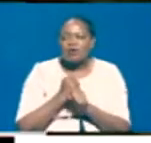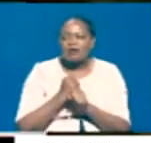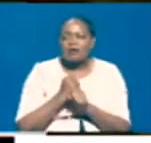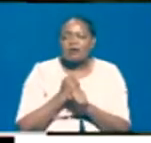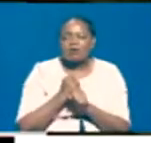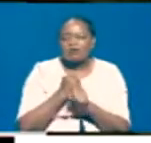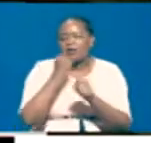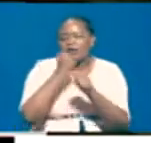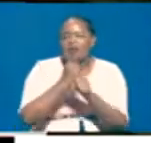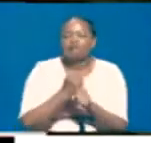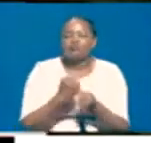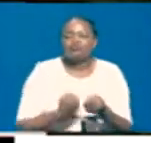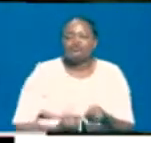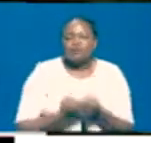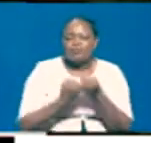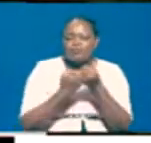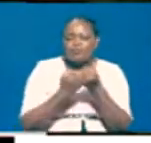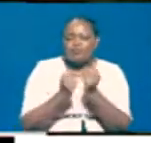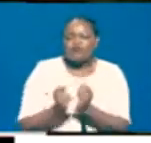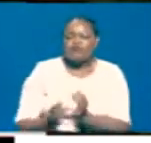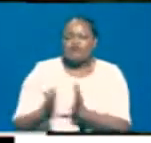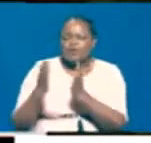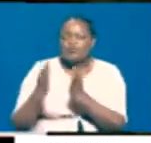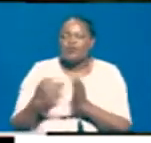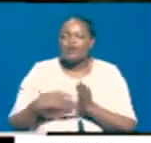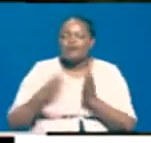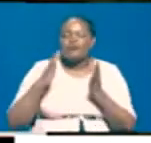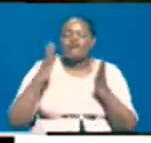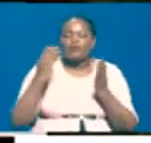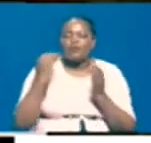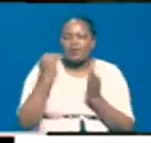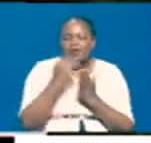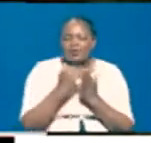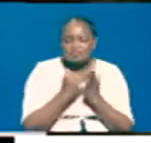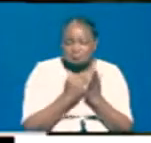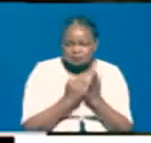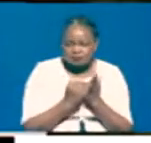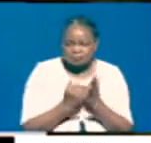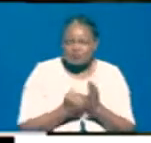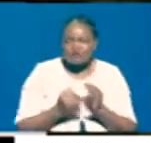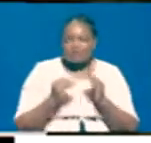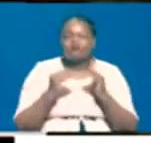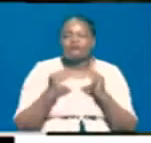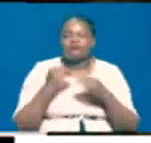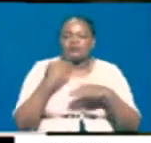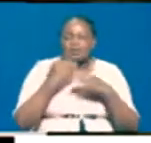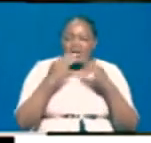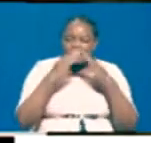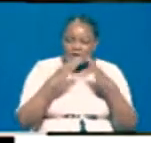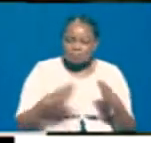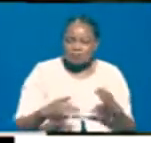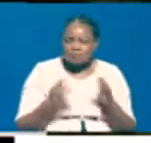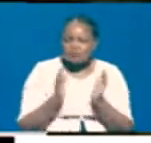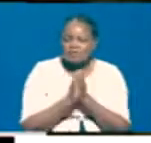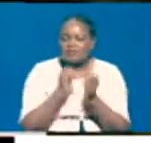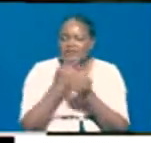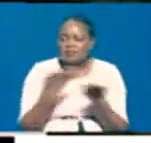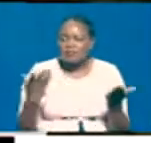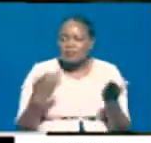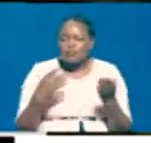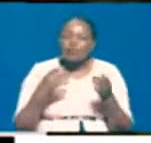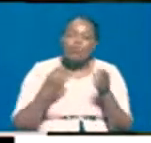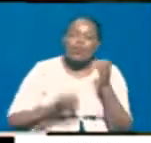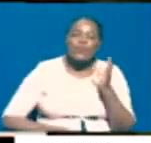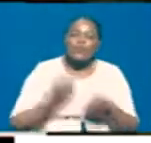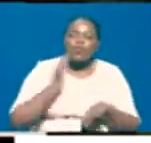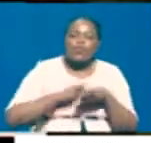Remember, we have the Big Four agenda, the housing and manufacturing. So we appreciate that. And that's why we are trying to create a good foundation that when we start doing